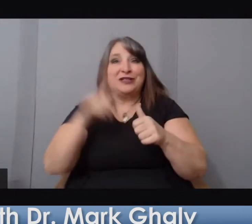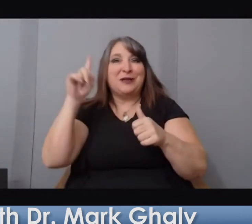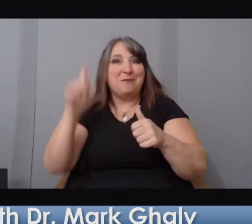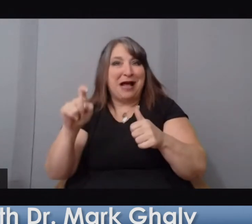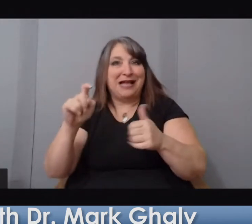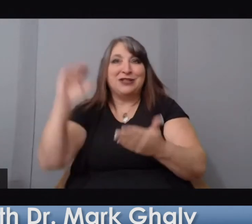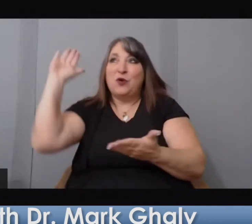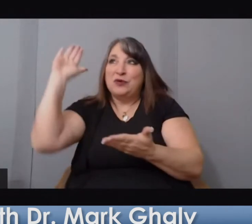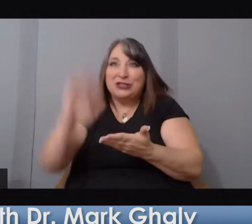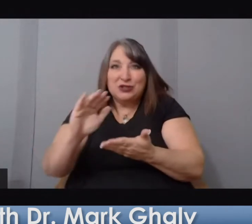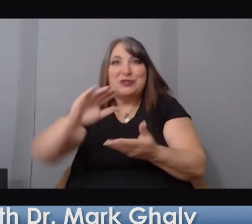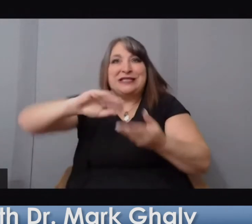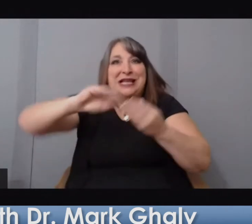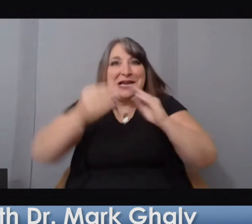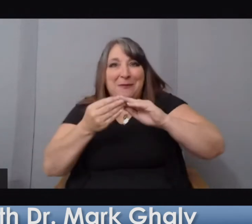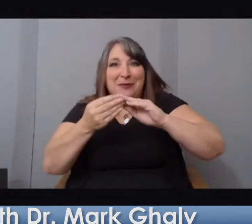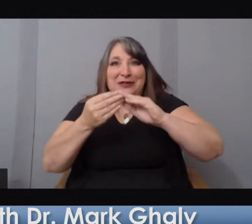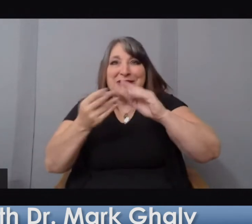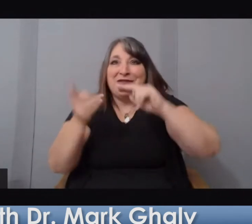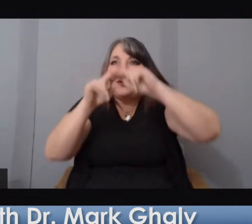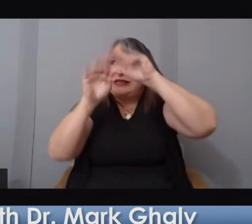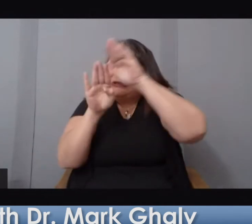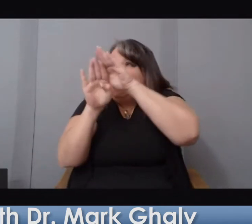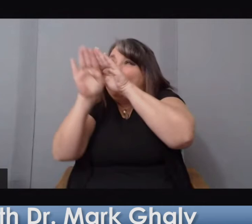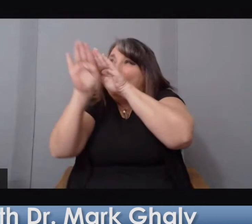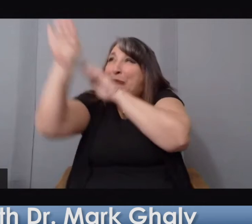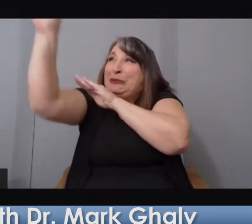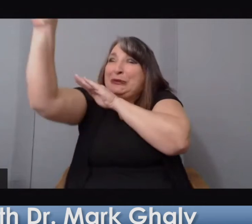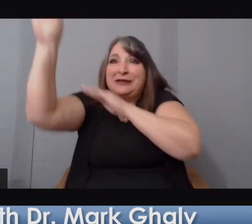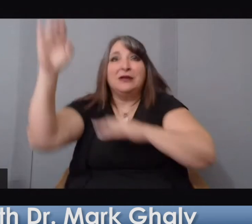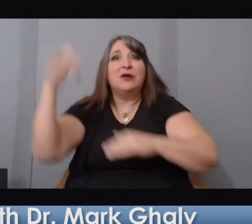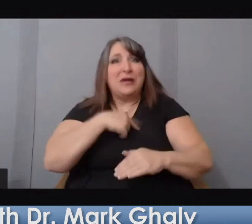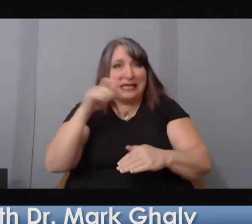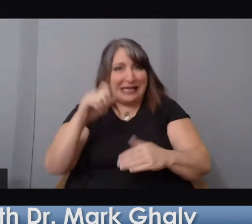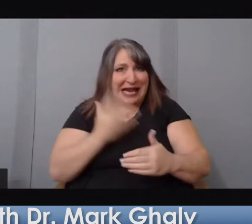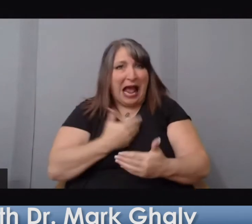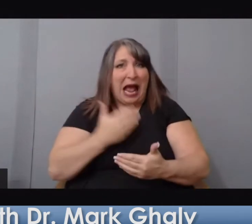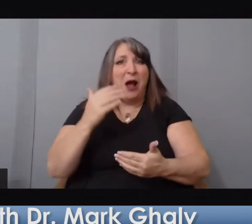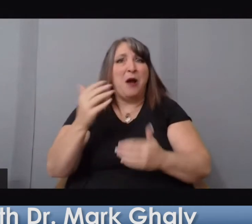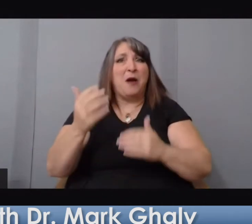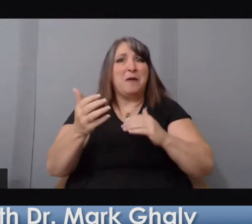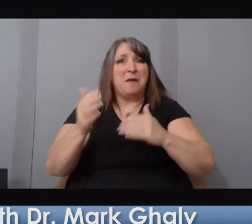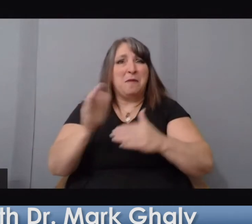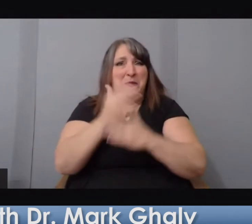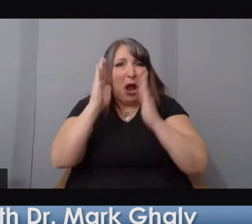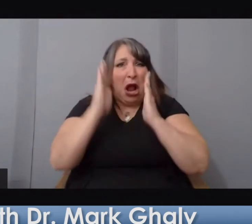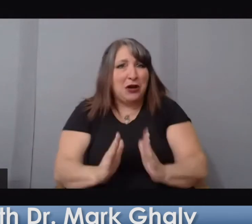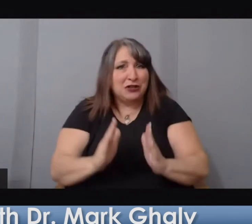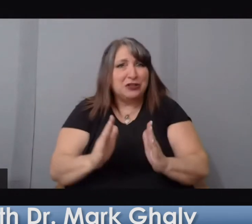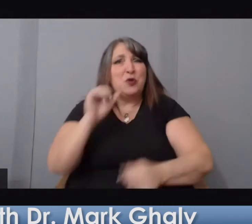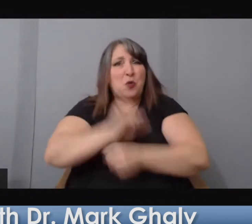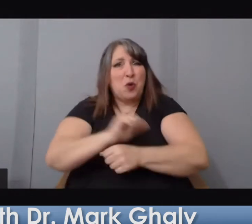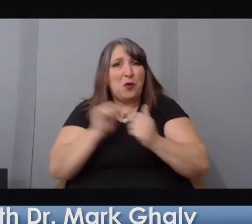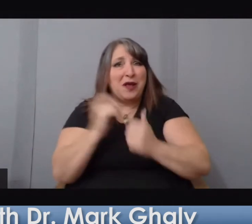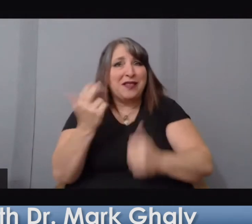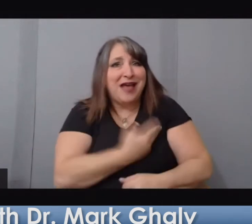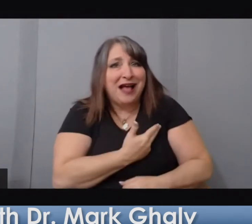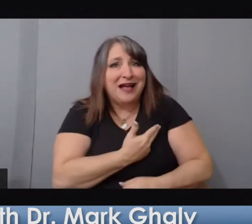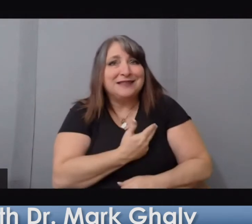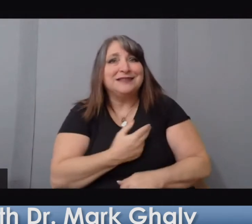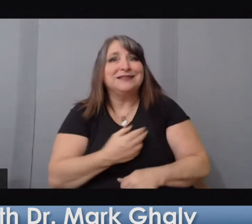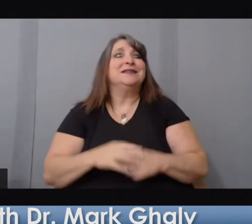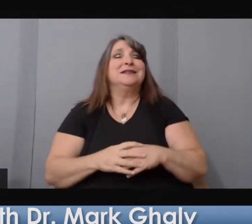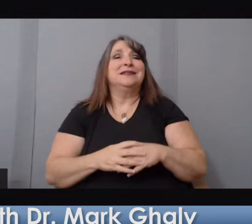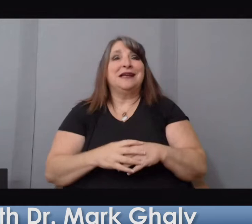we need our business partners to be along with us. We know that the simple acts that I talk about, connecting them to the fate